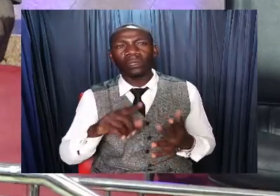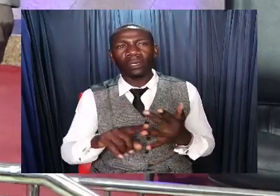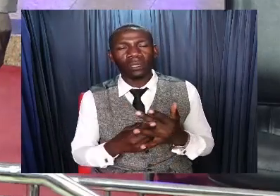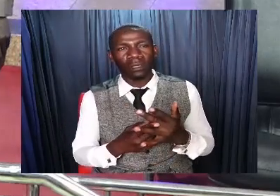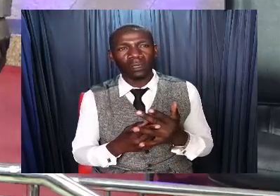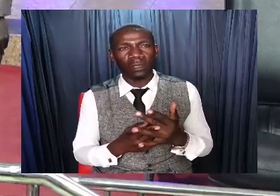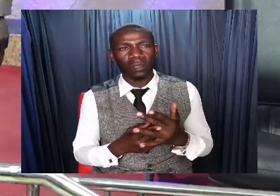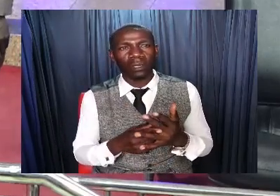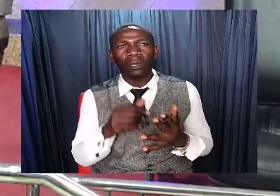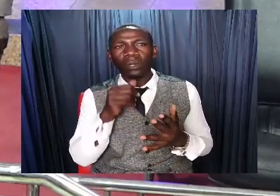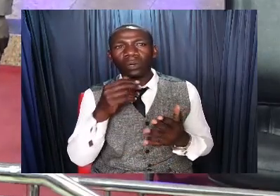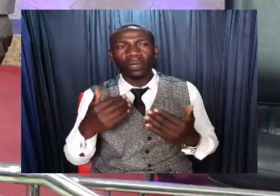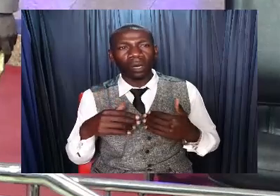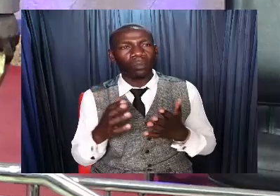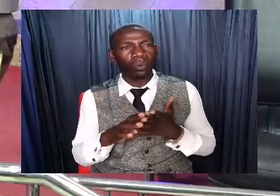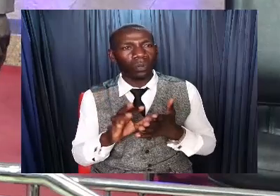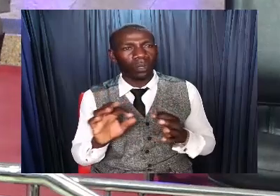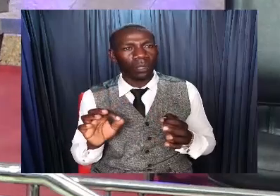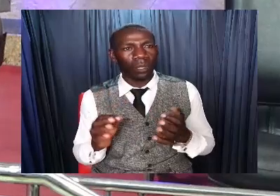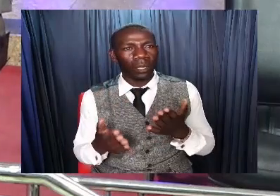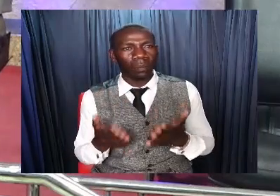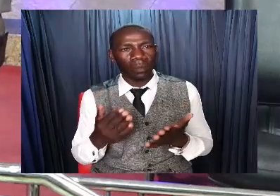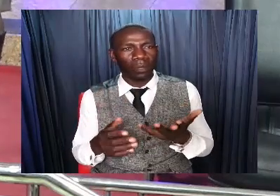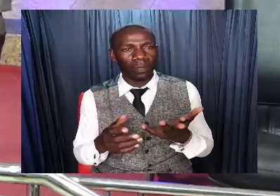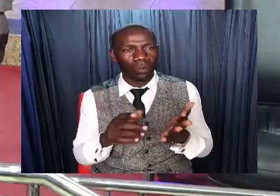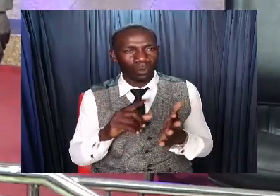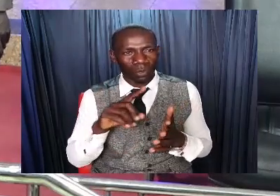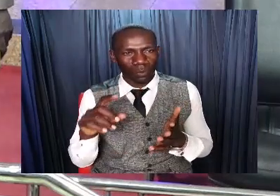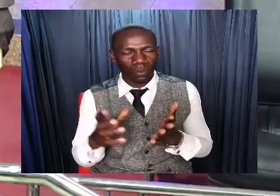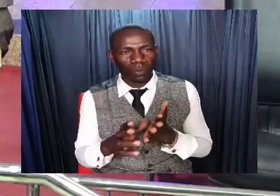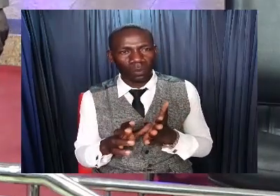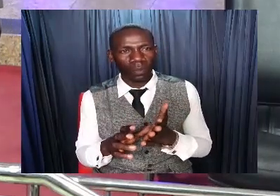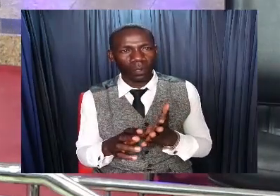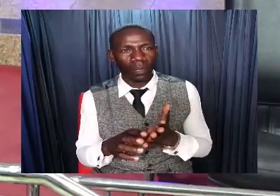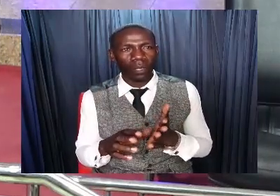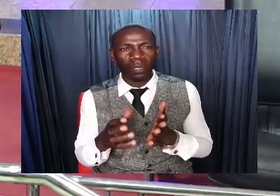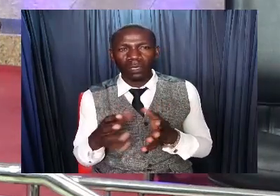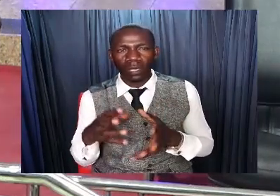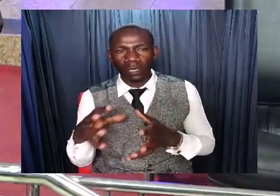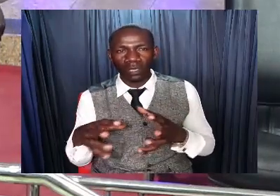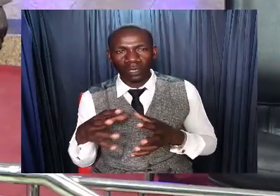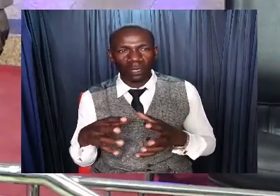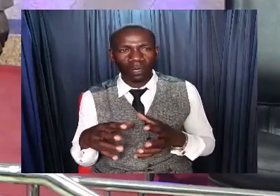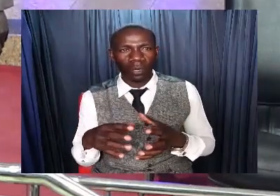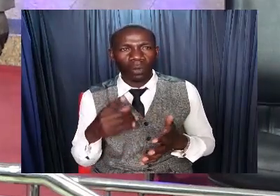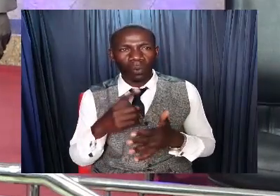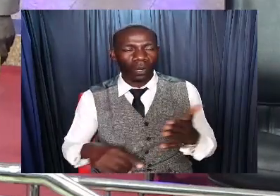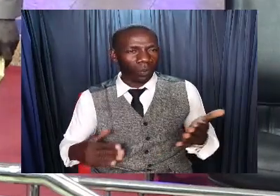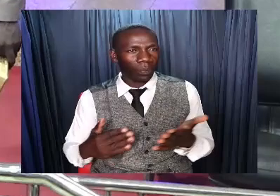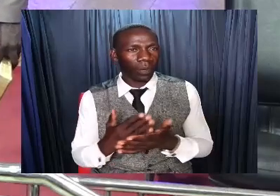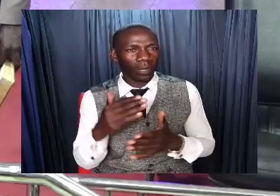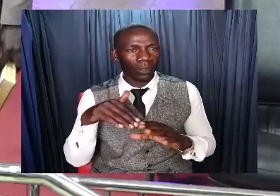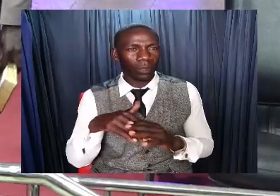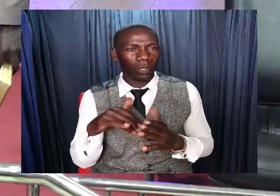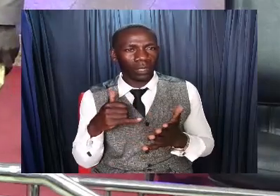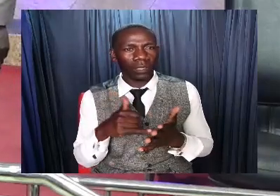already to start. Kusiwe na pingamizi. No objections to come. Pengine pingamizi zile. Maybe the objections. Changamoto zile. And the challenges. Ulizokuwa wapita kwazo.